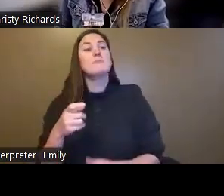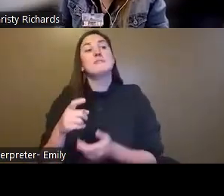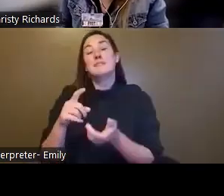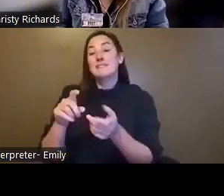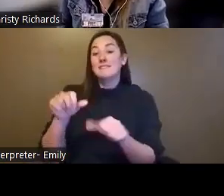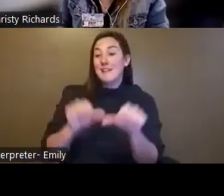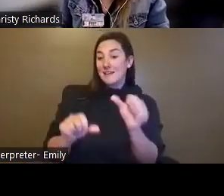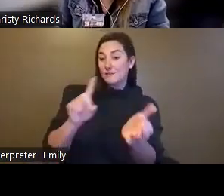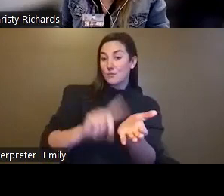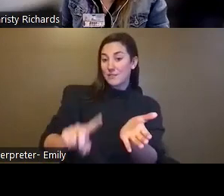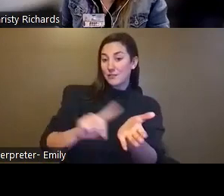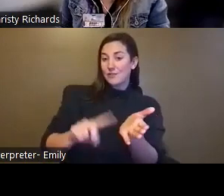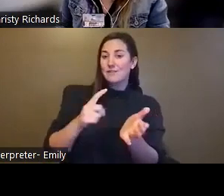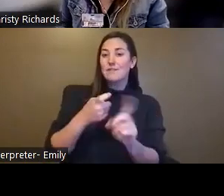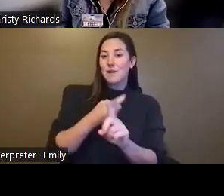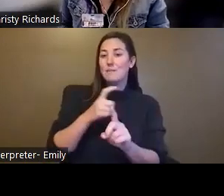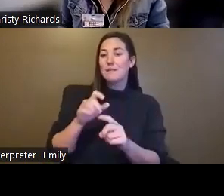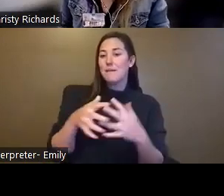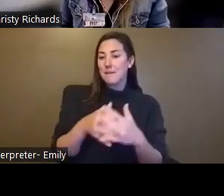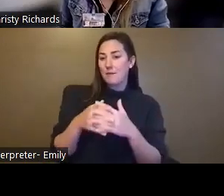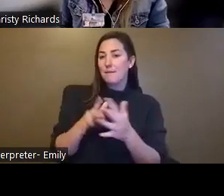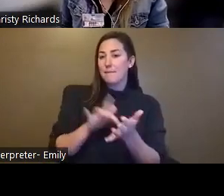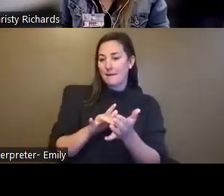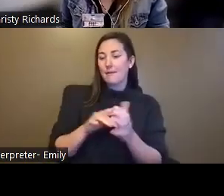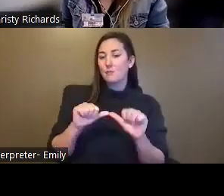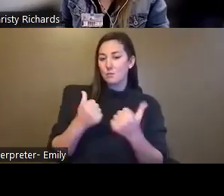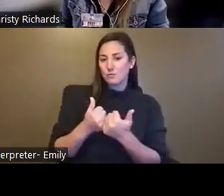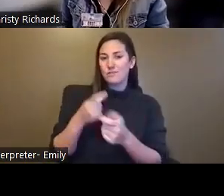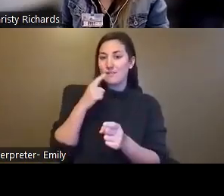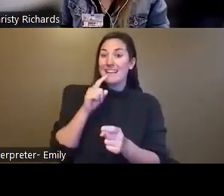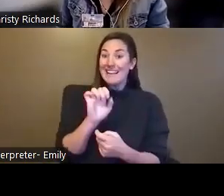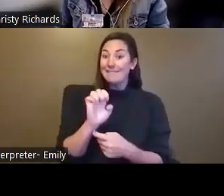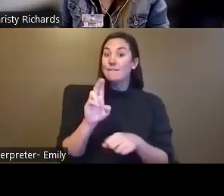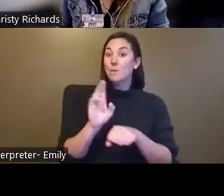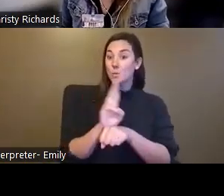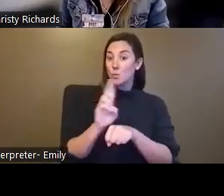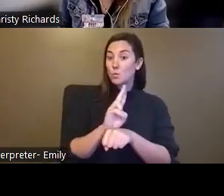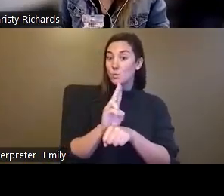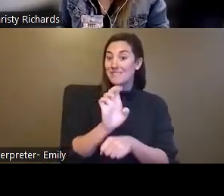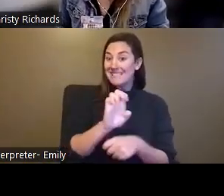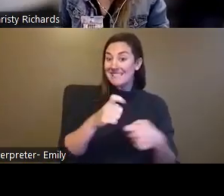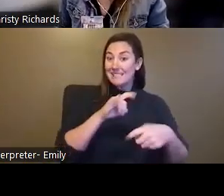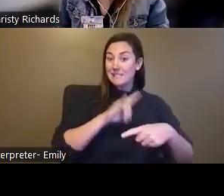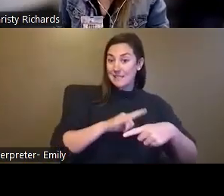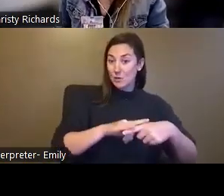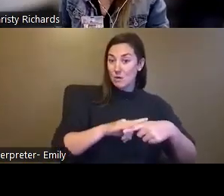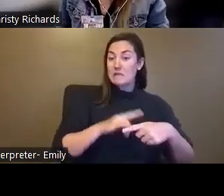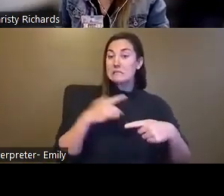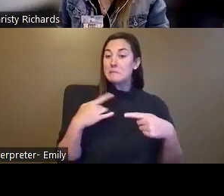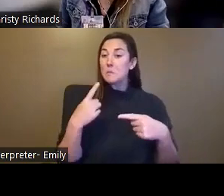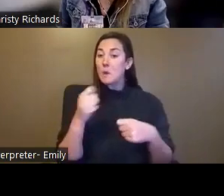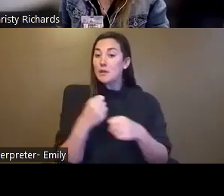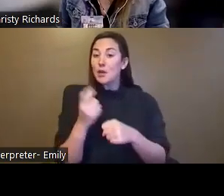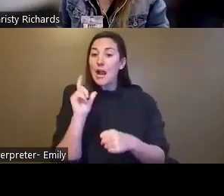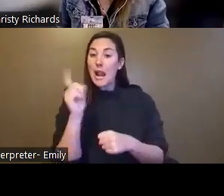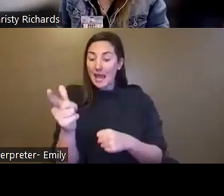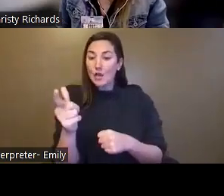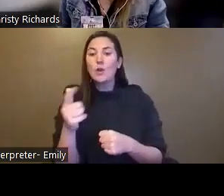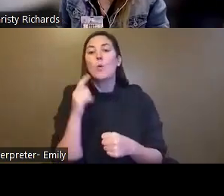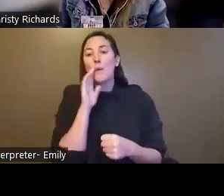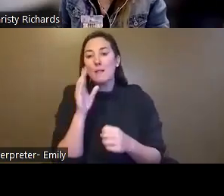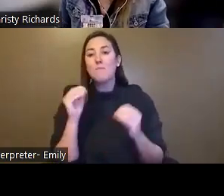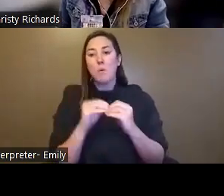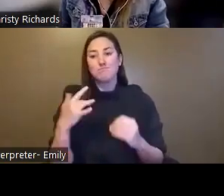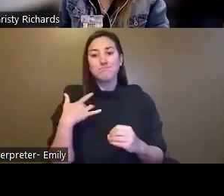Medical Journal states that e-cigarette users are more likely to start smoking cigarettes within 1 year than